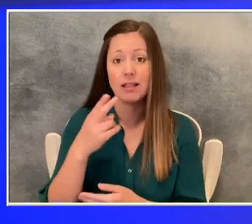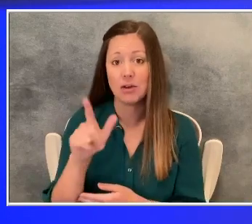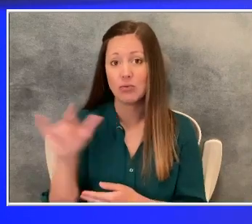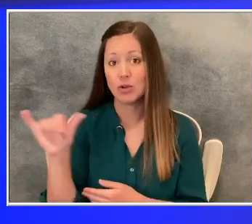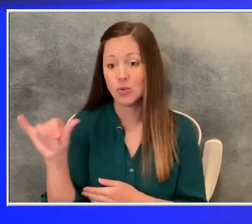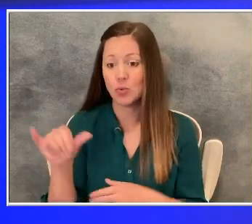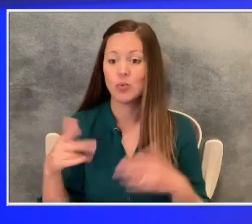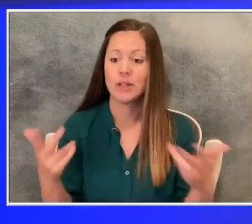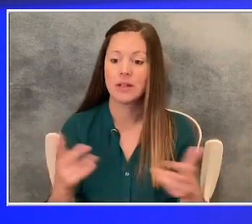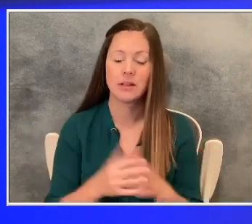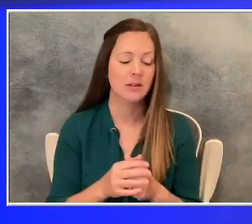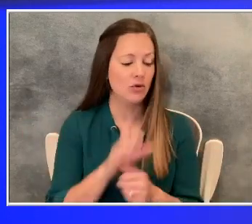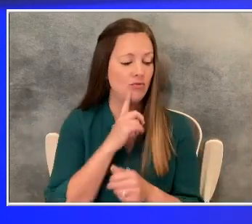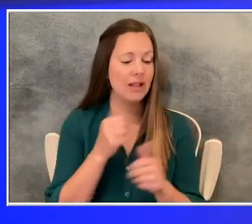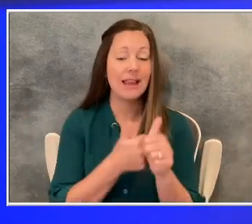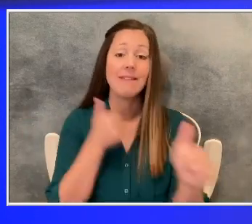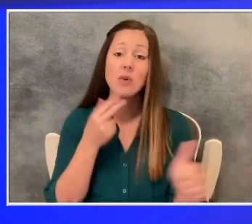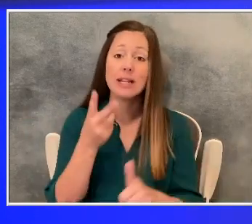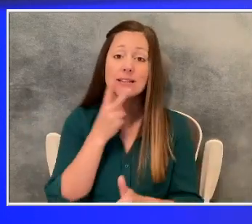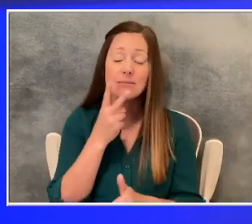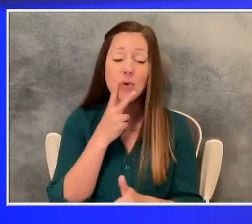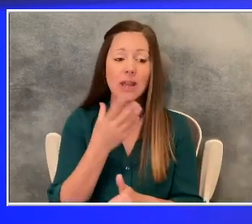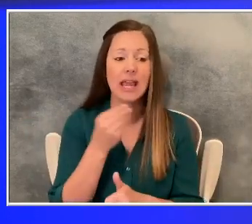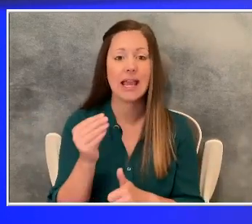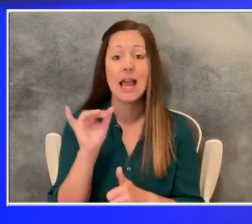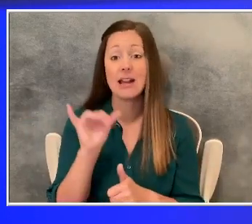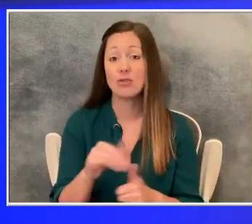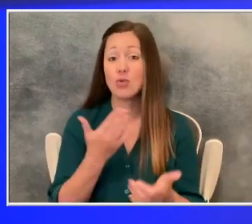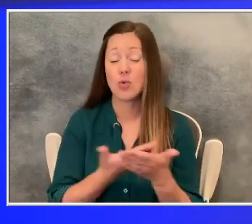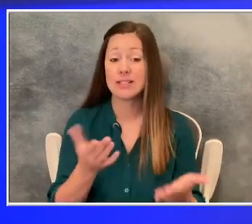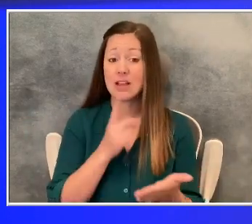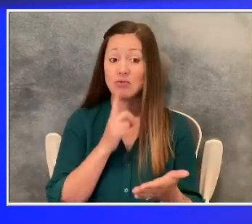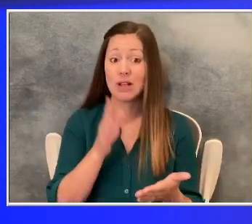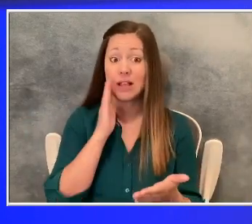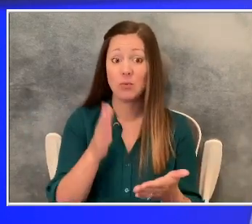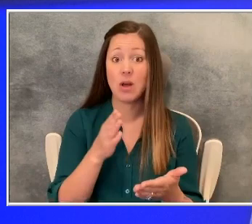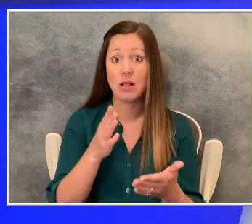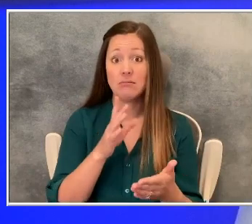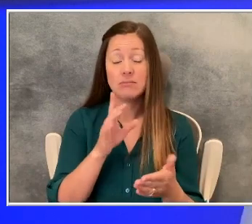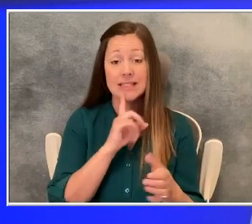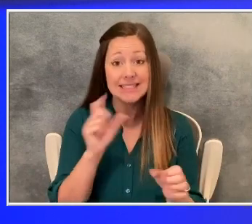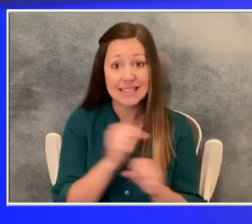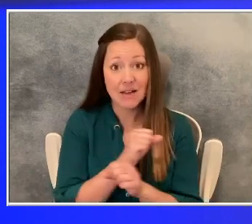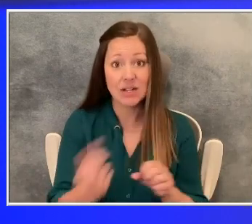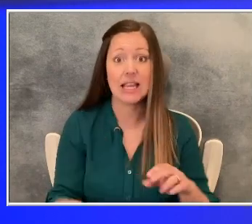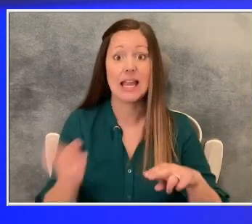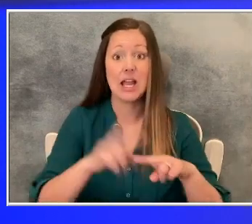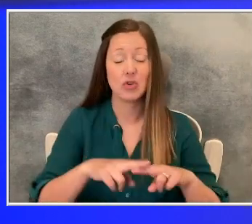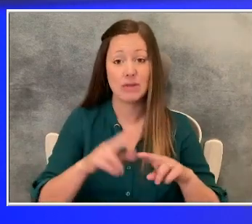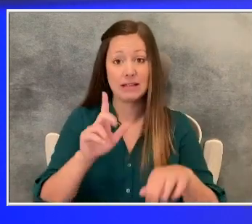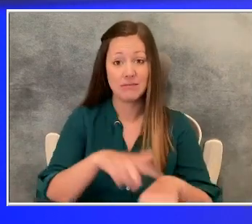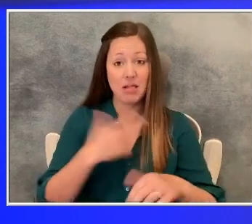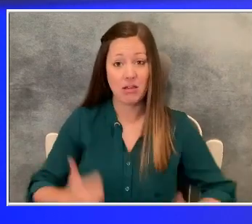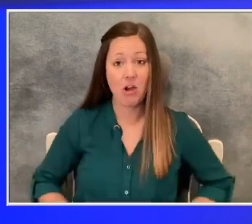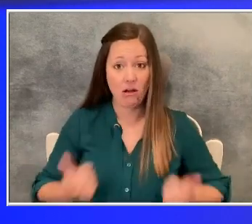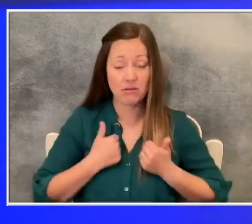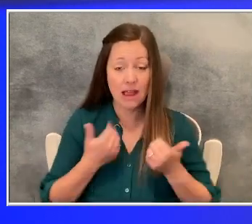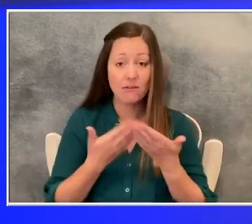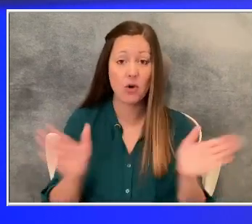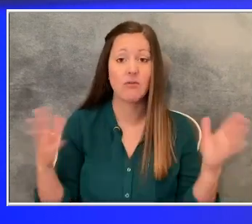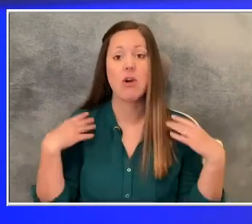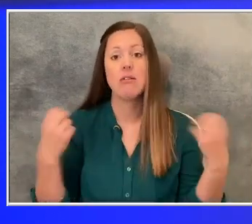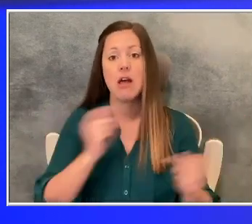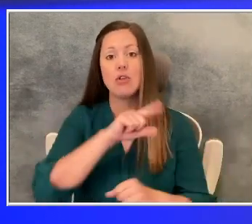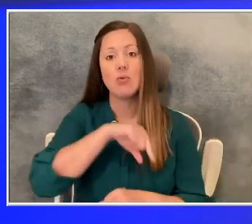and avoiding smoking. And those things will certainly increase longevity and overall health quality over the